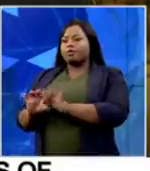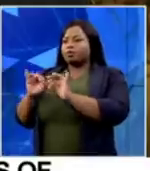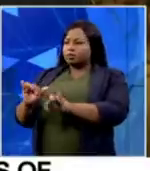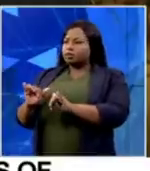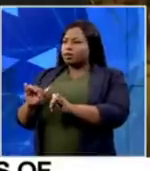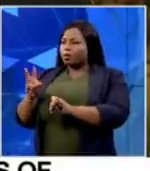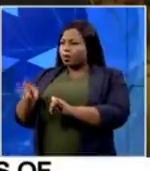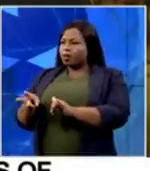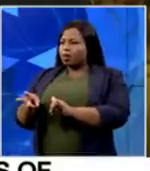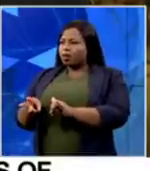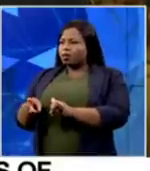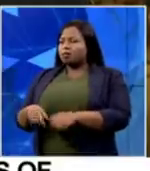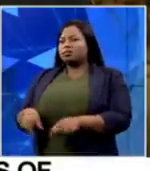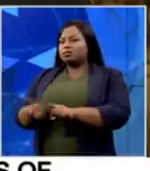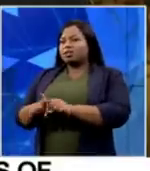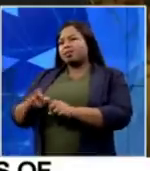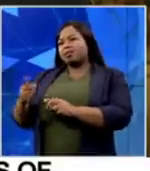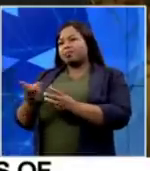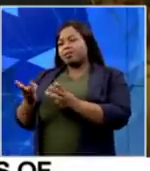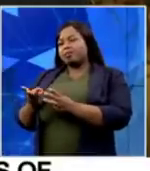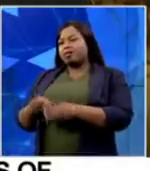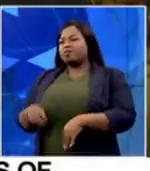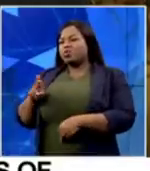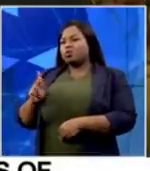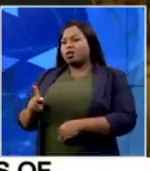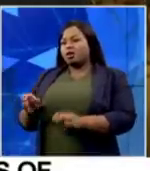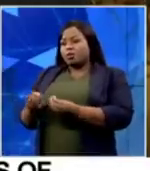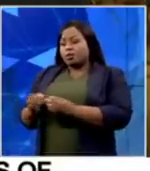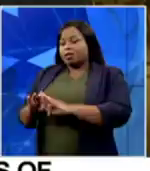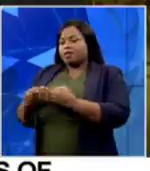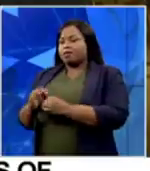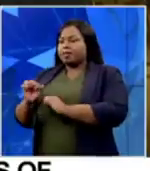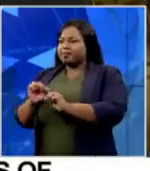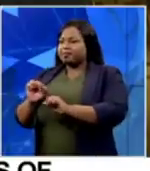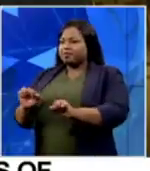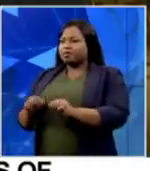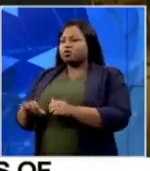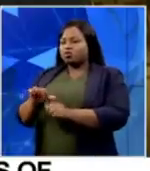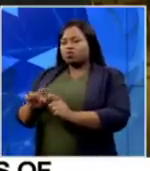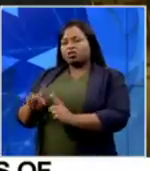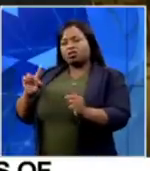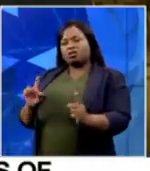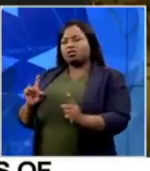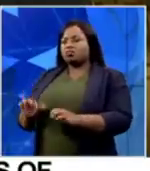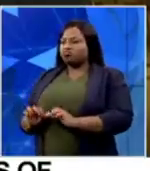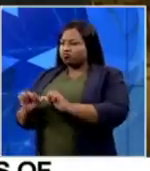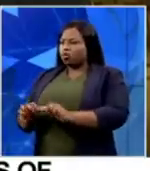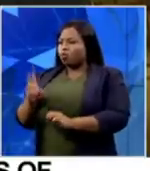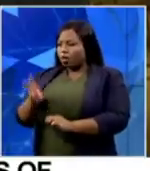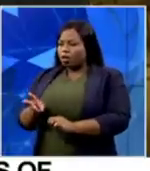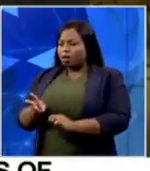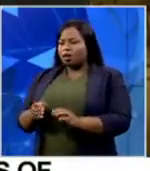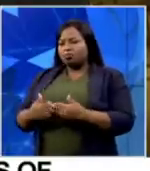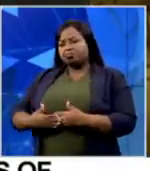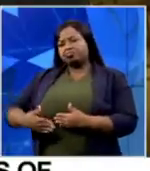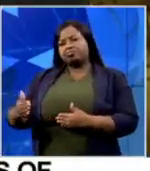home like everybody else in the UK, working from home, being with their families, distancing, practicing social distancing for as long